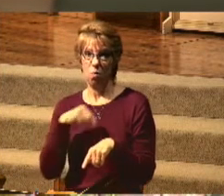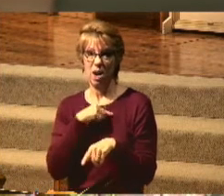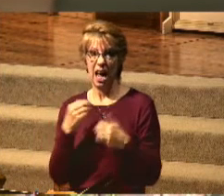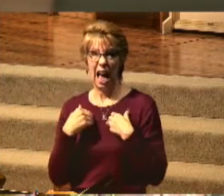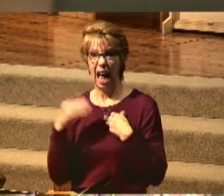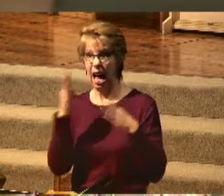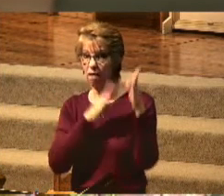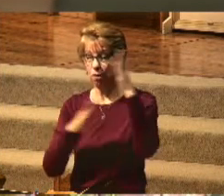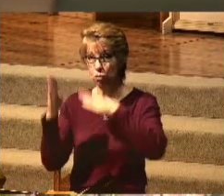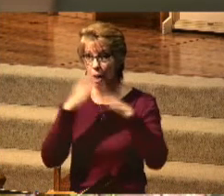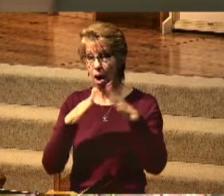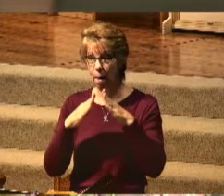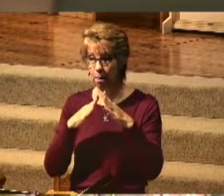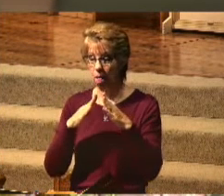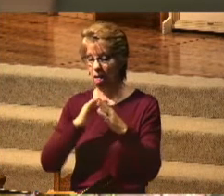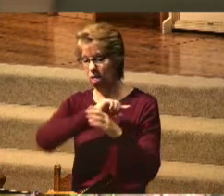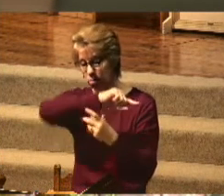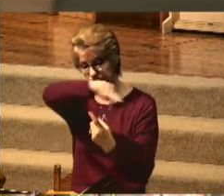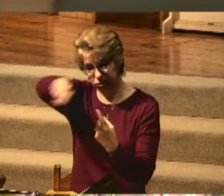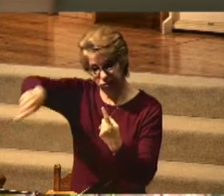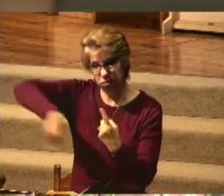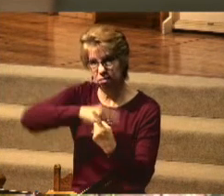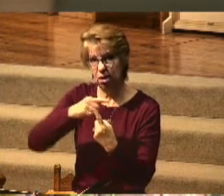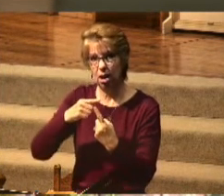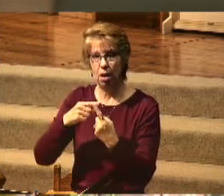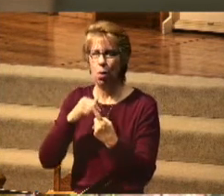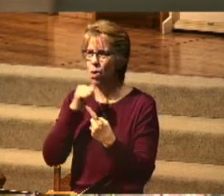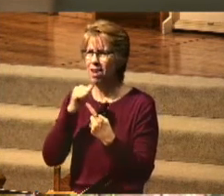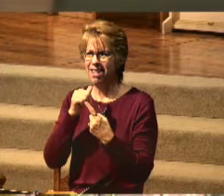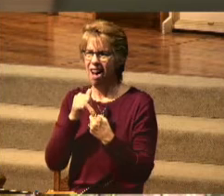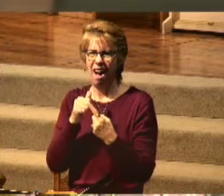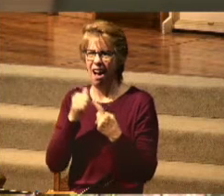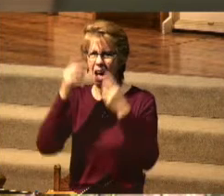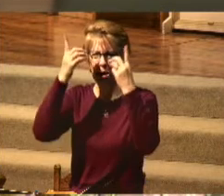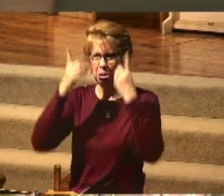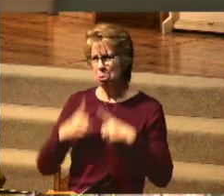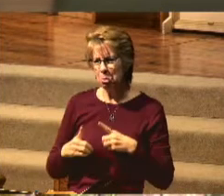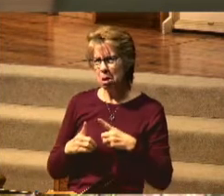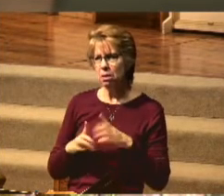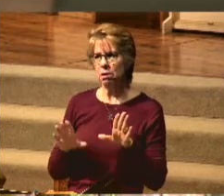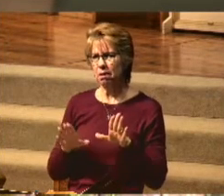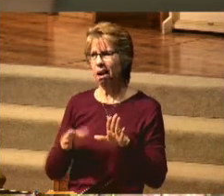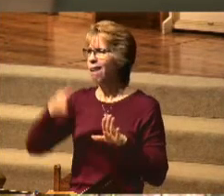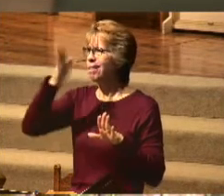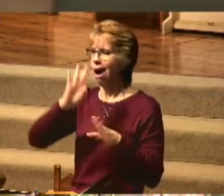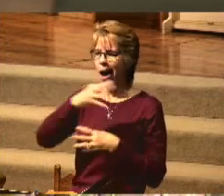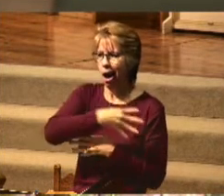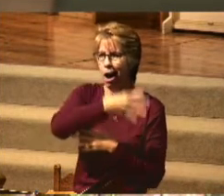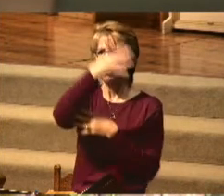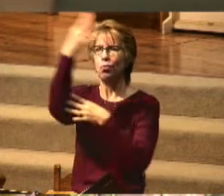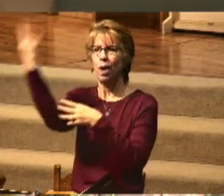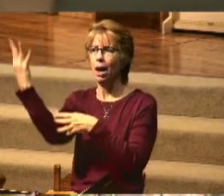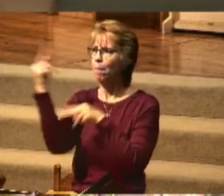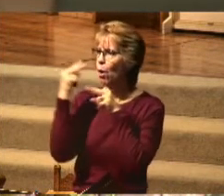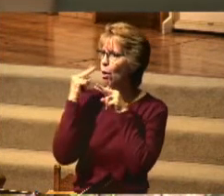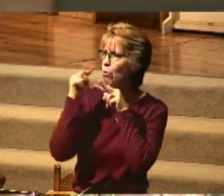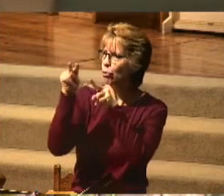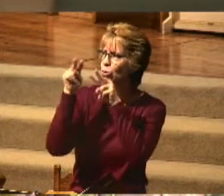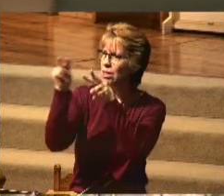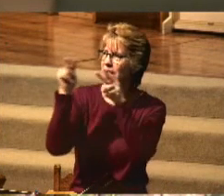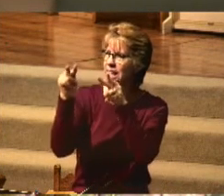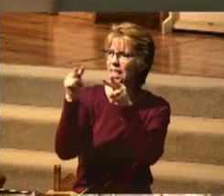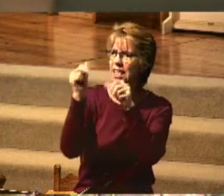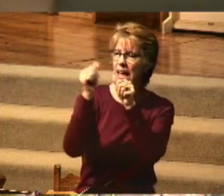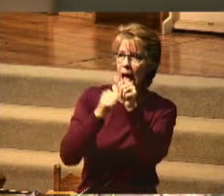not distressed. We are perplexed, but not in despair. Do you know that God's rainbow is seen in every cloud